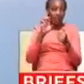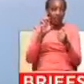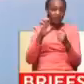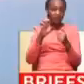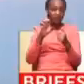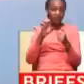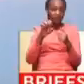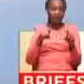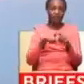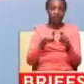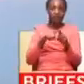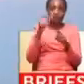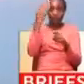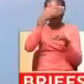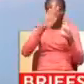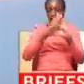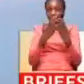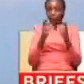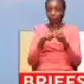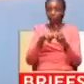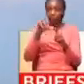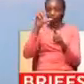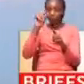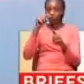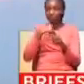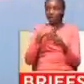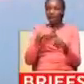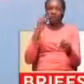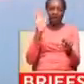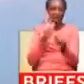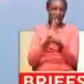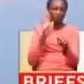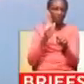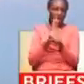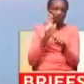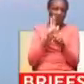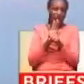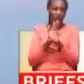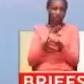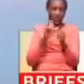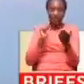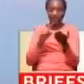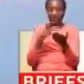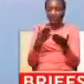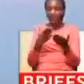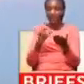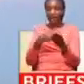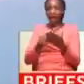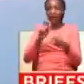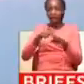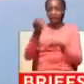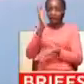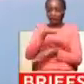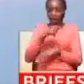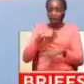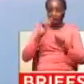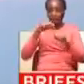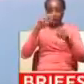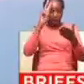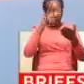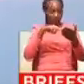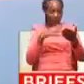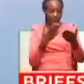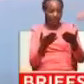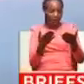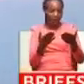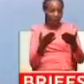KE on Instagram, Twitter, and Facebook. I have a lot of comments from many of you who are watching. And when we return after this break, we will be sampling some